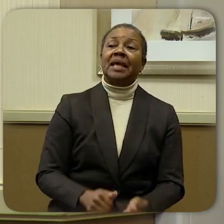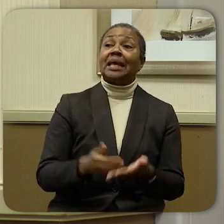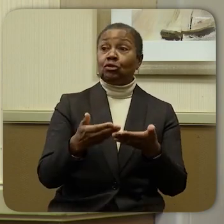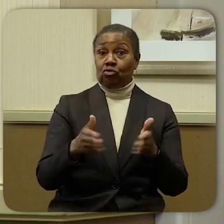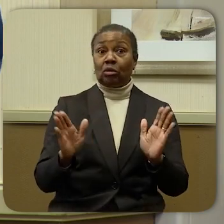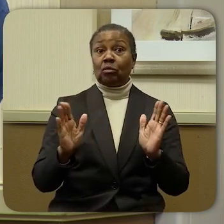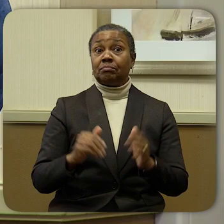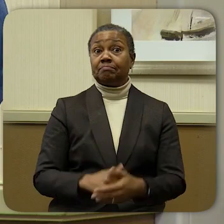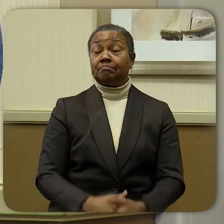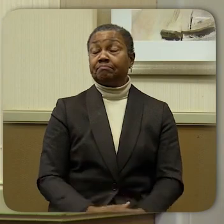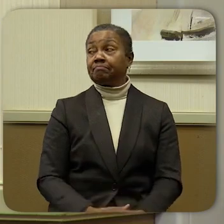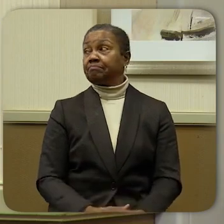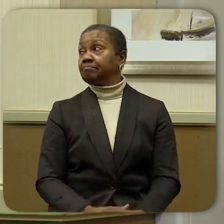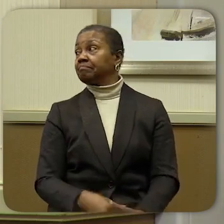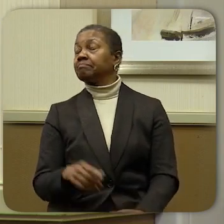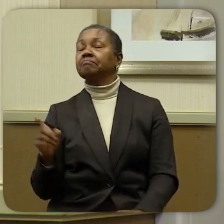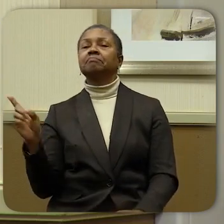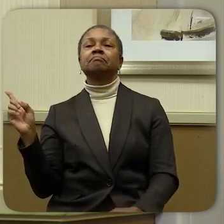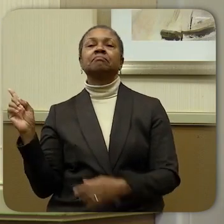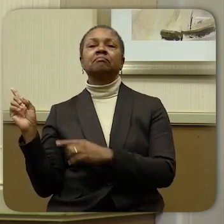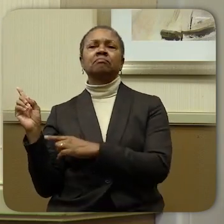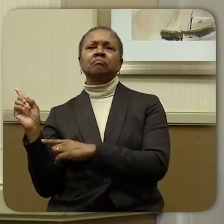general. So what